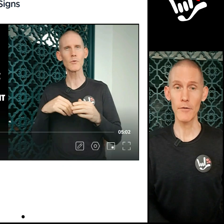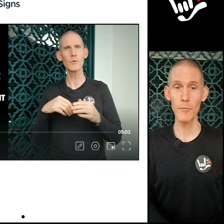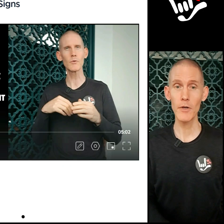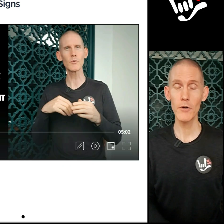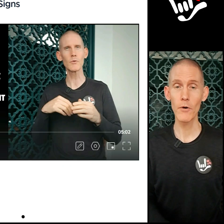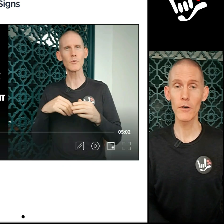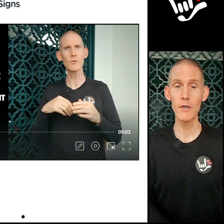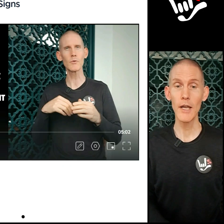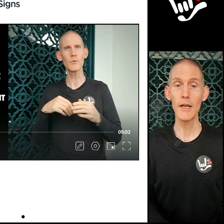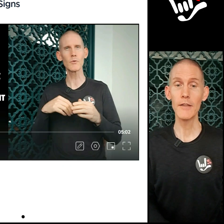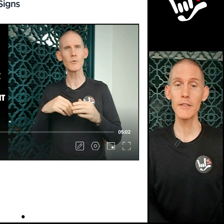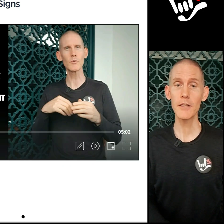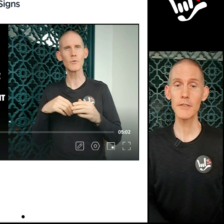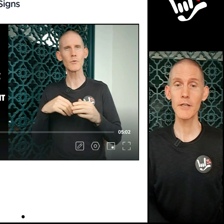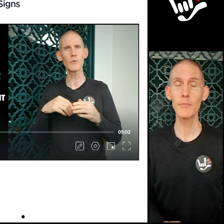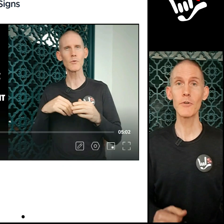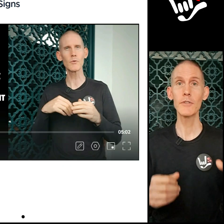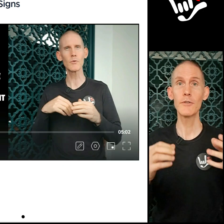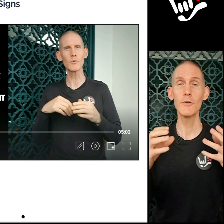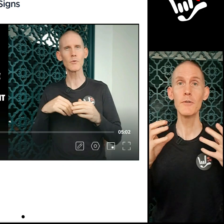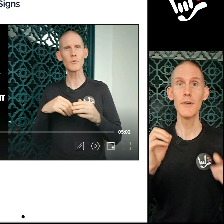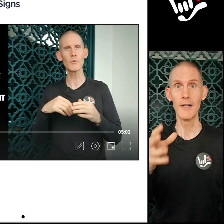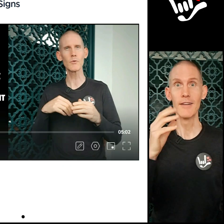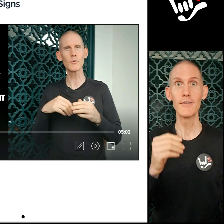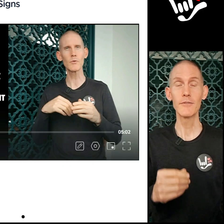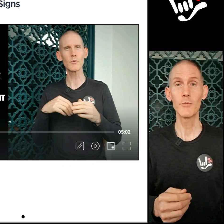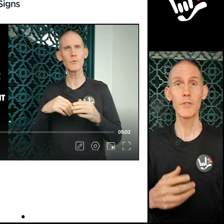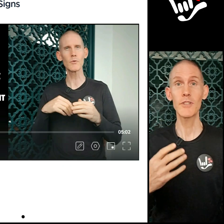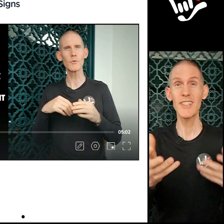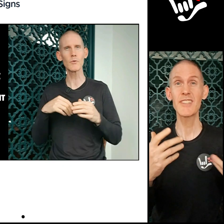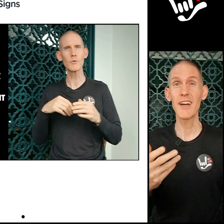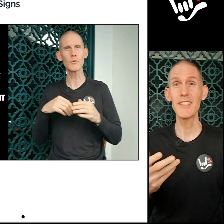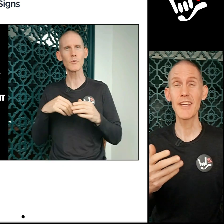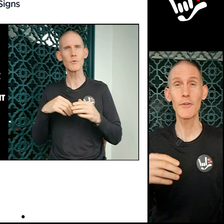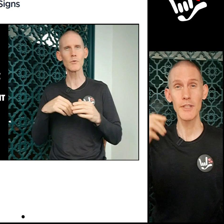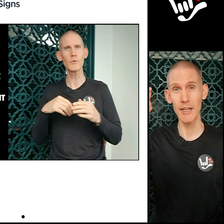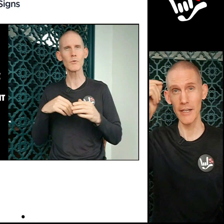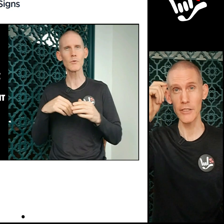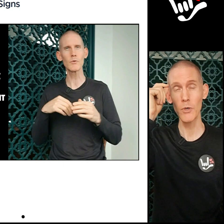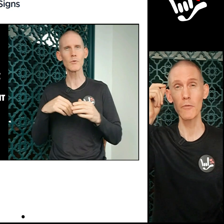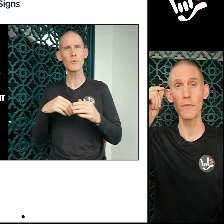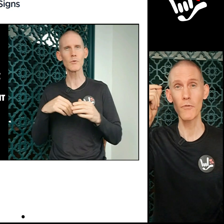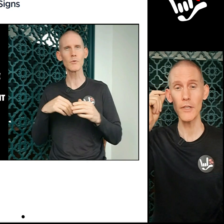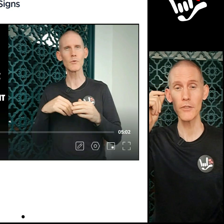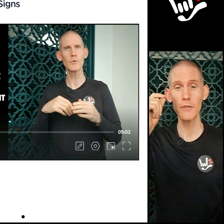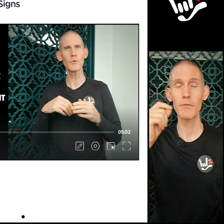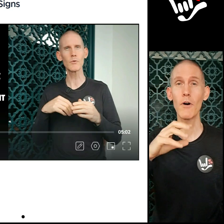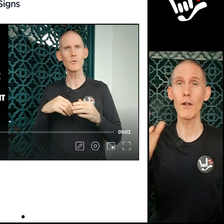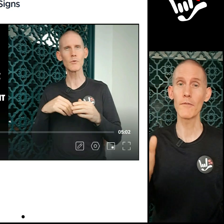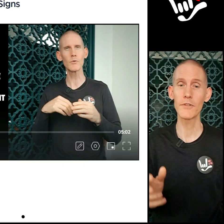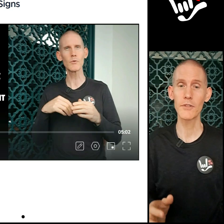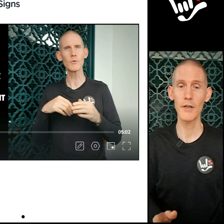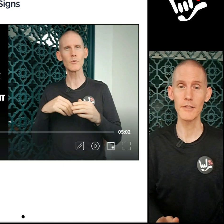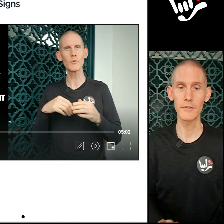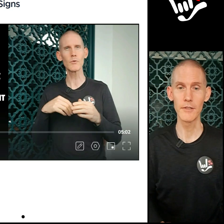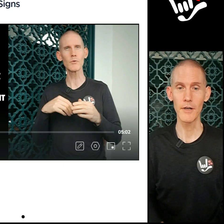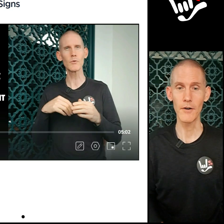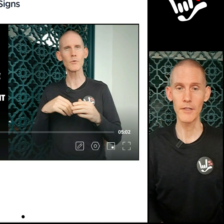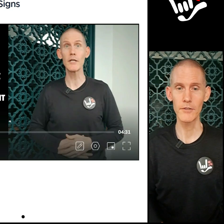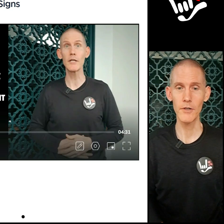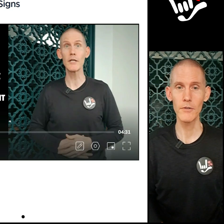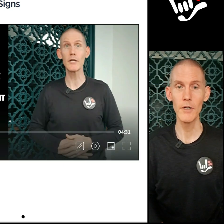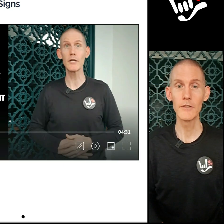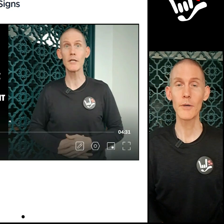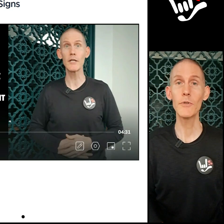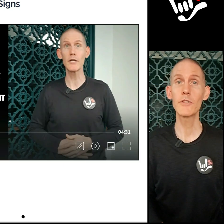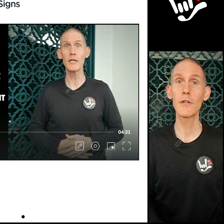in alphabetical order. And in this lesson, we're just going to sign together to get a nice quick refresher for all of the signs. All